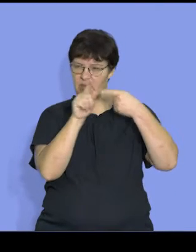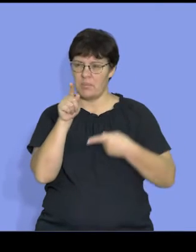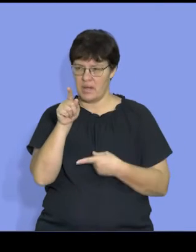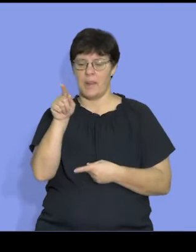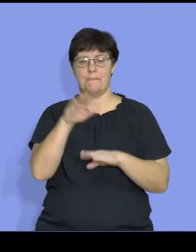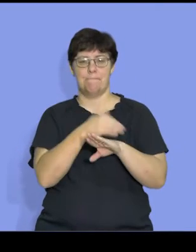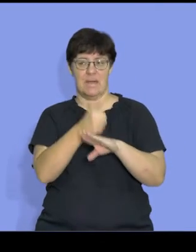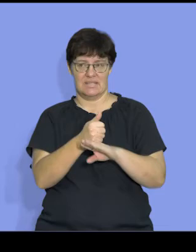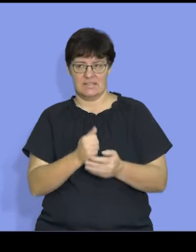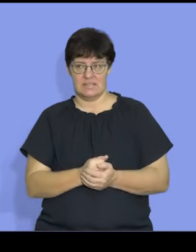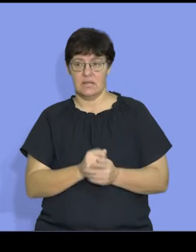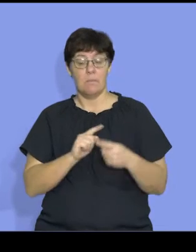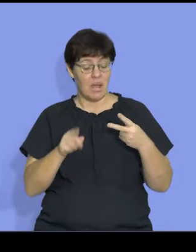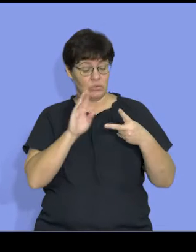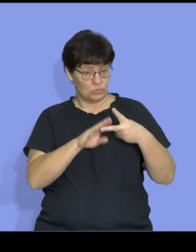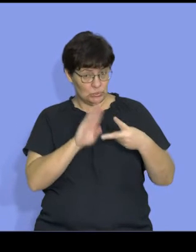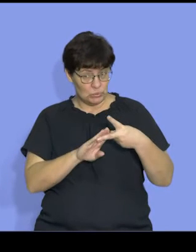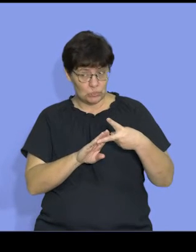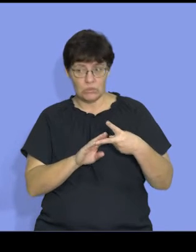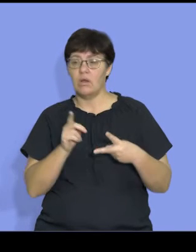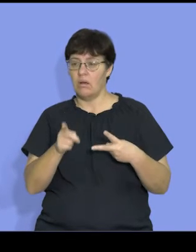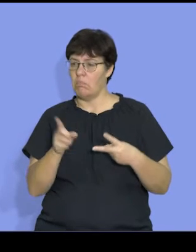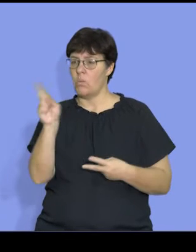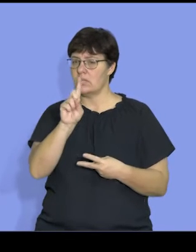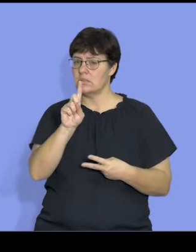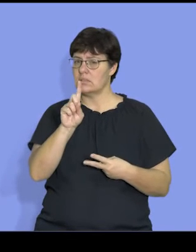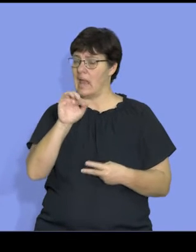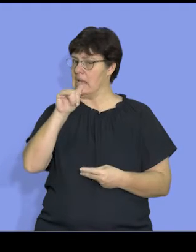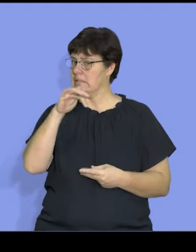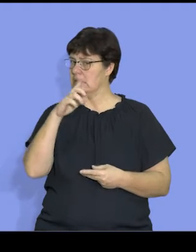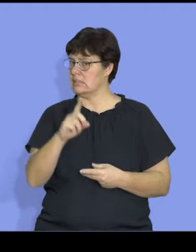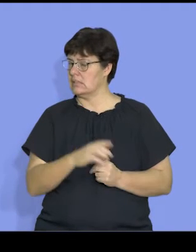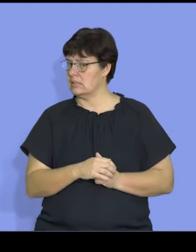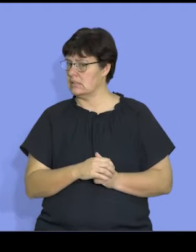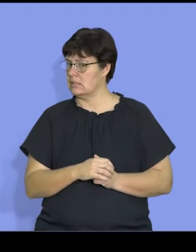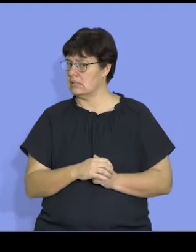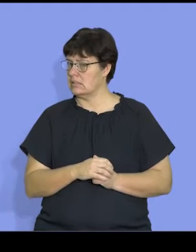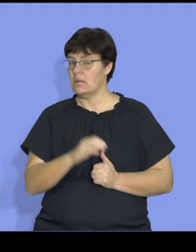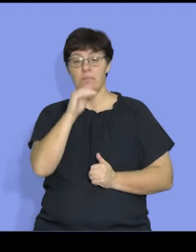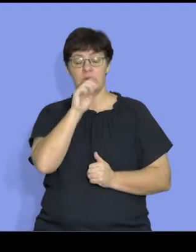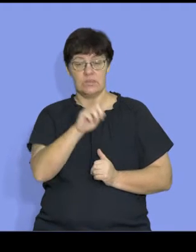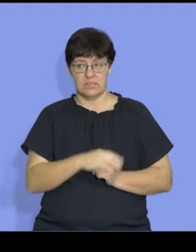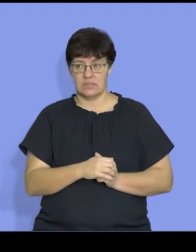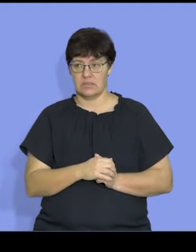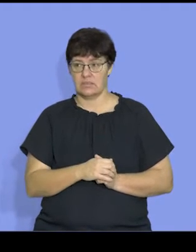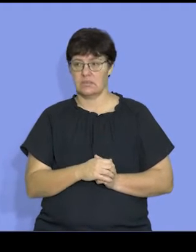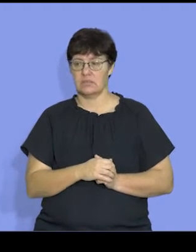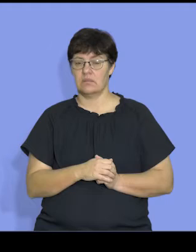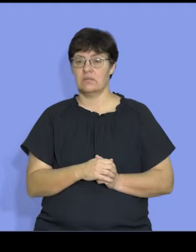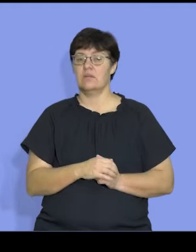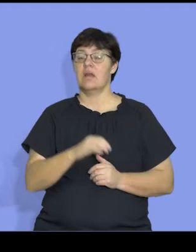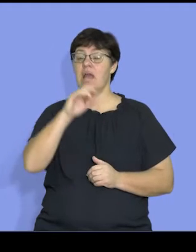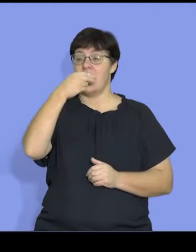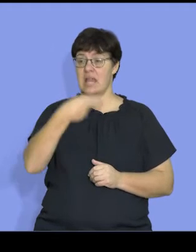base, but in reaction 2, it acts as an acid. So simply, it means that the substance